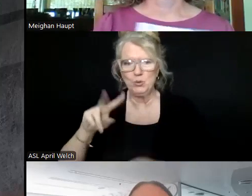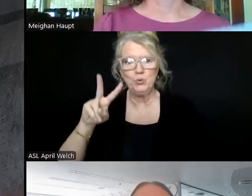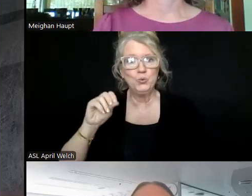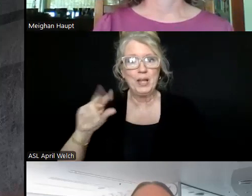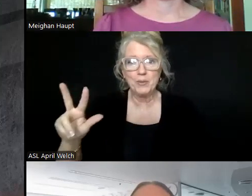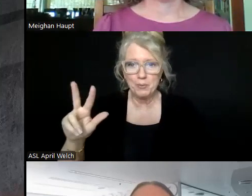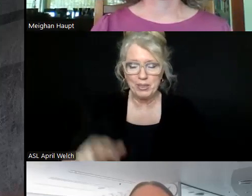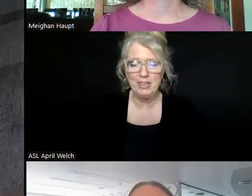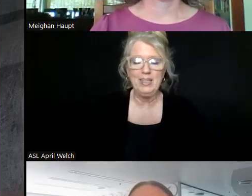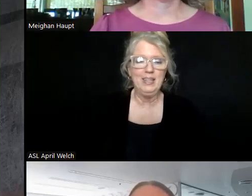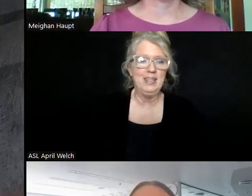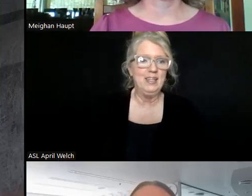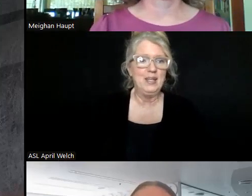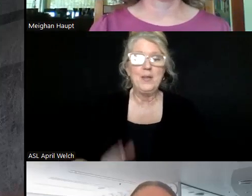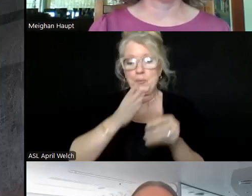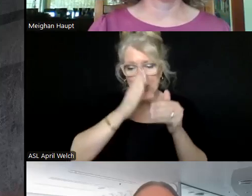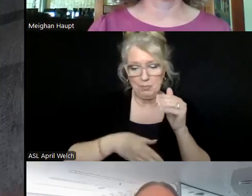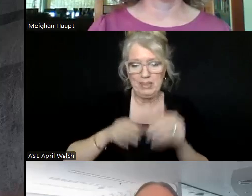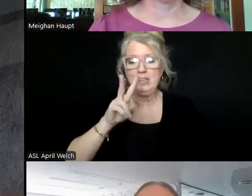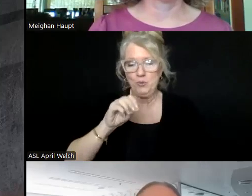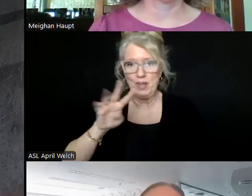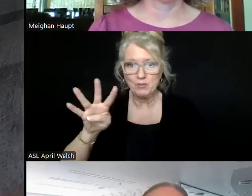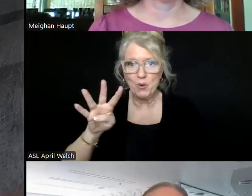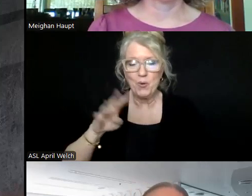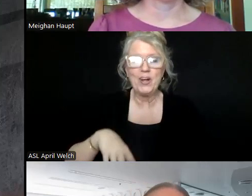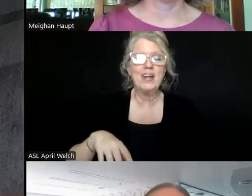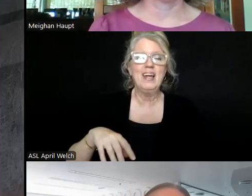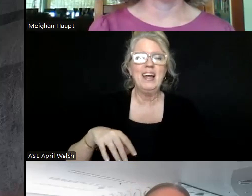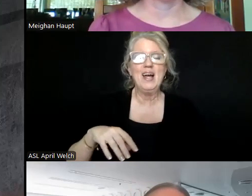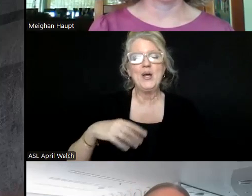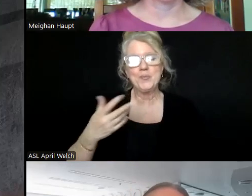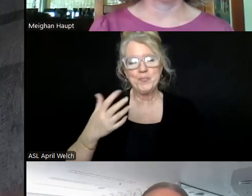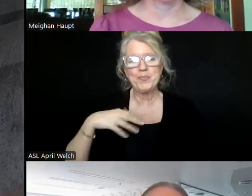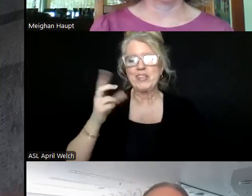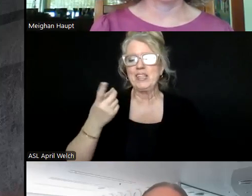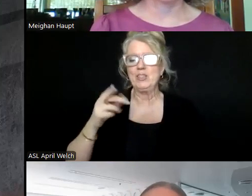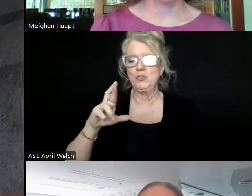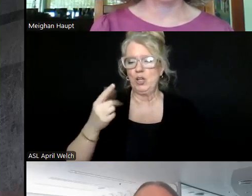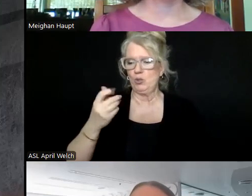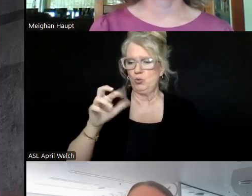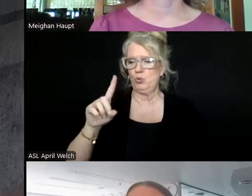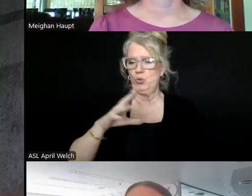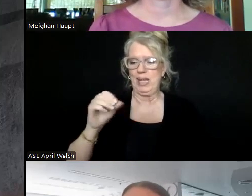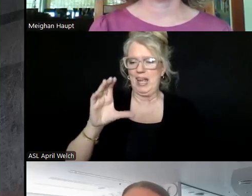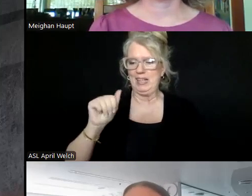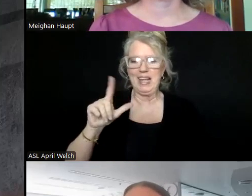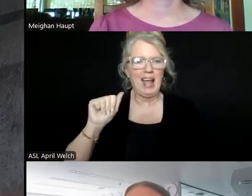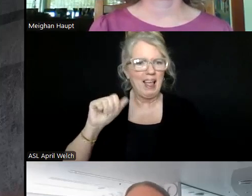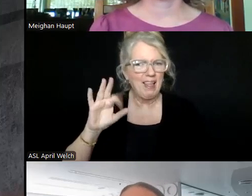2003. They were completed in 2004, and they were done by Doctors Gould and Califat, who